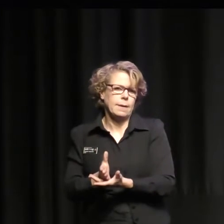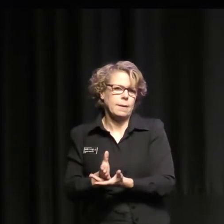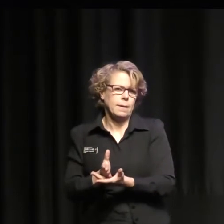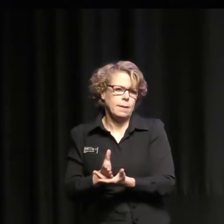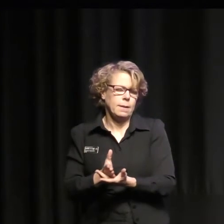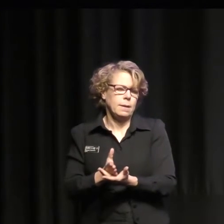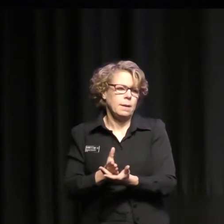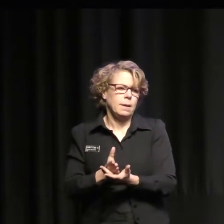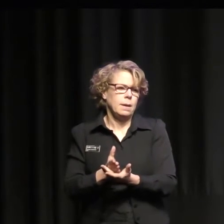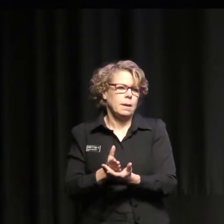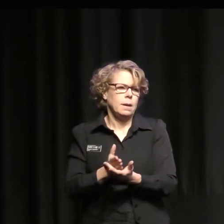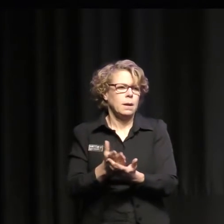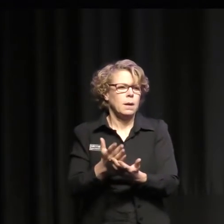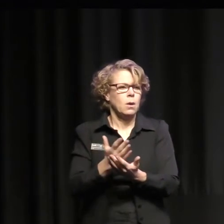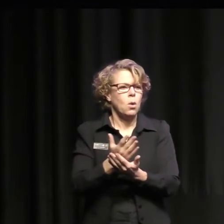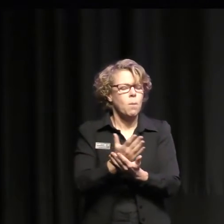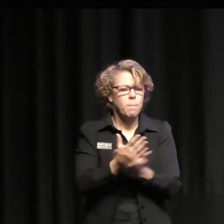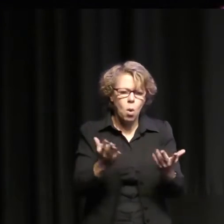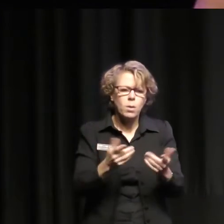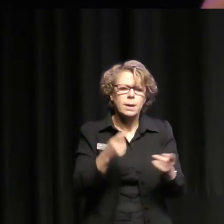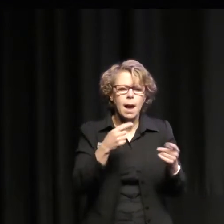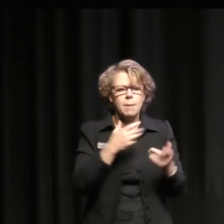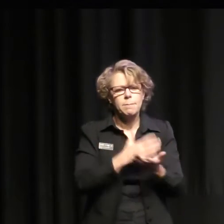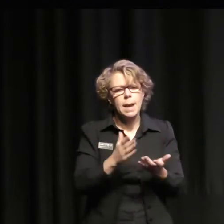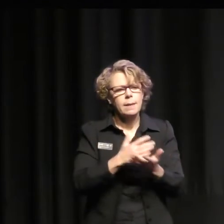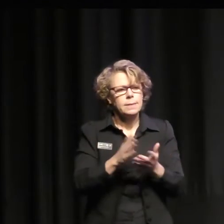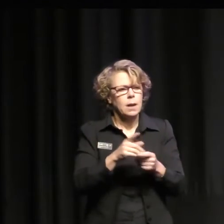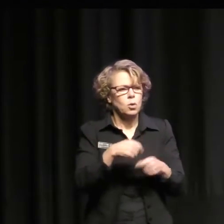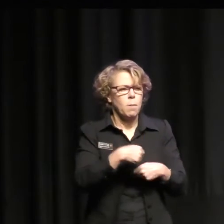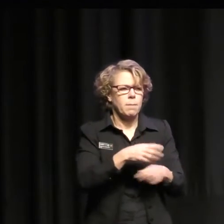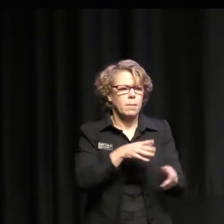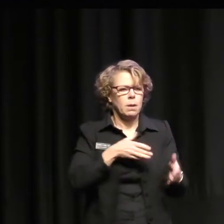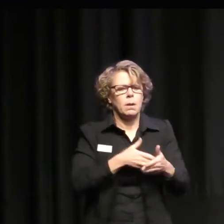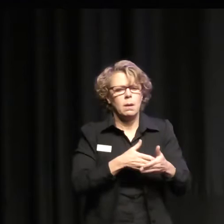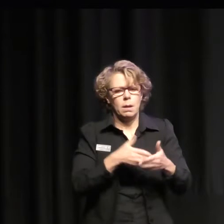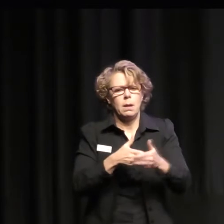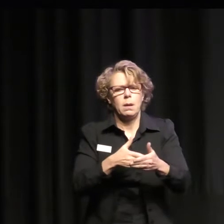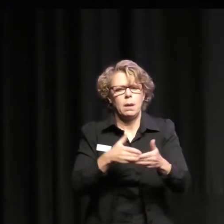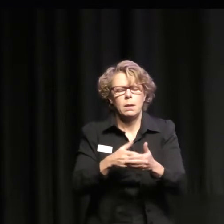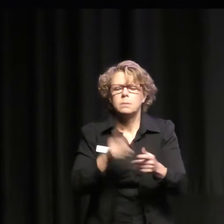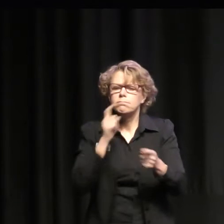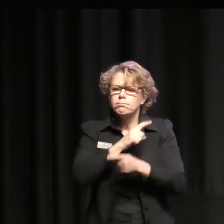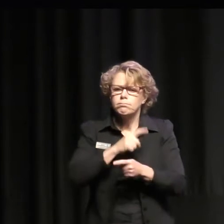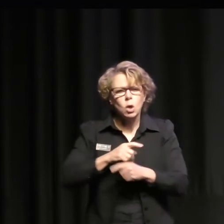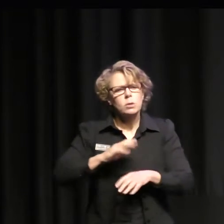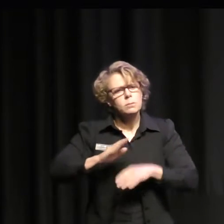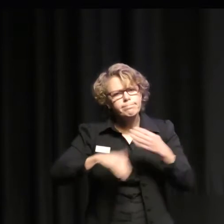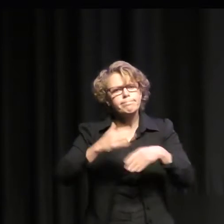people's cases, they're blocked from advancing further with rights.